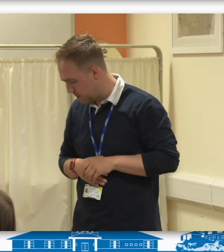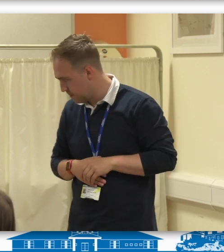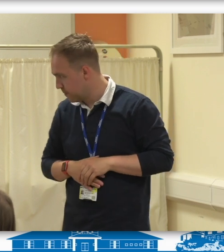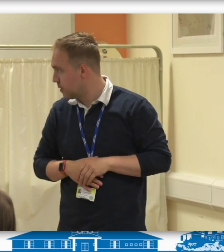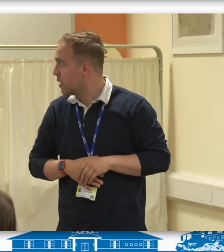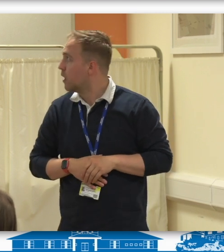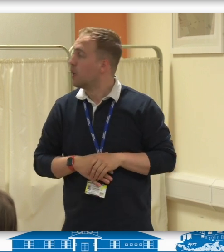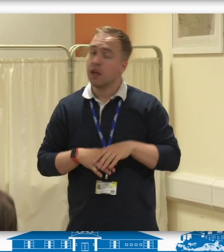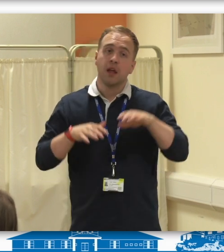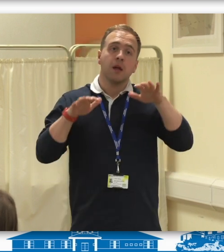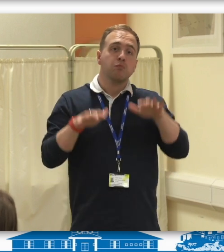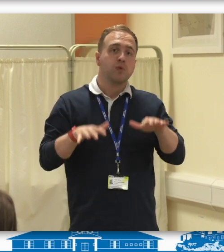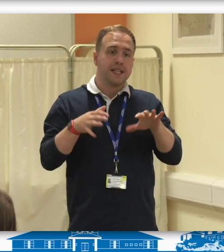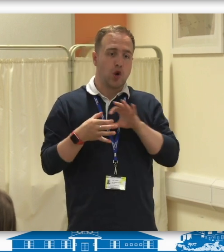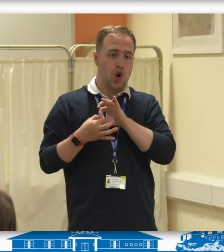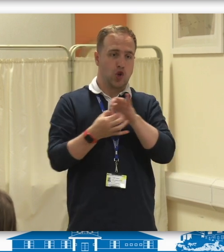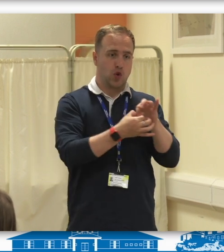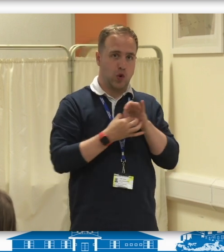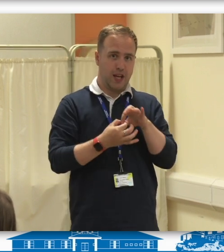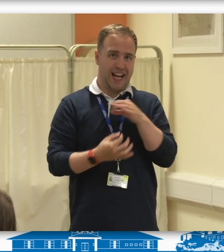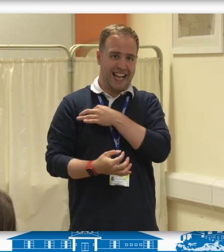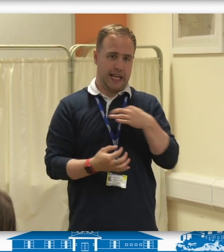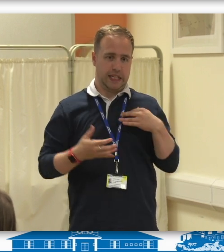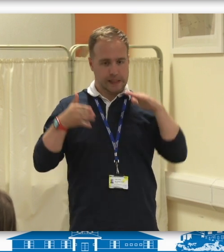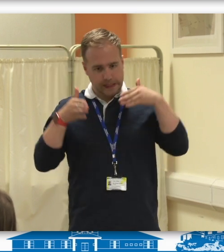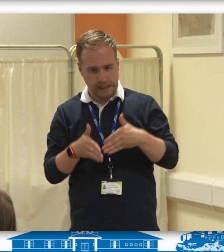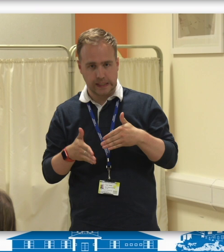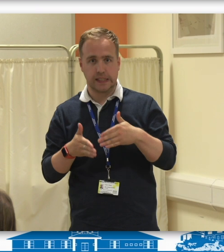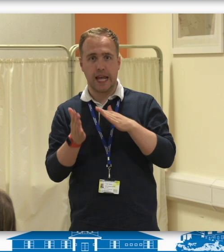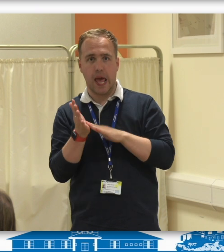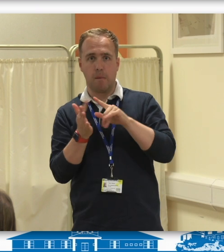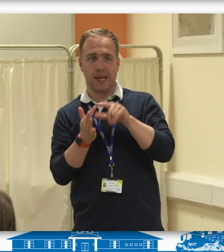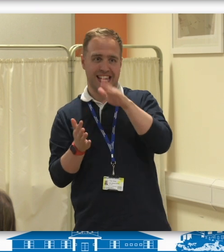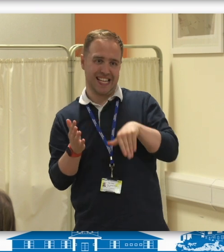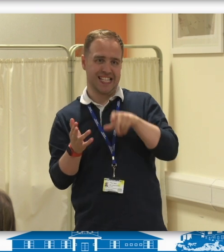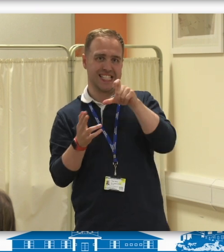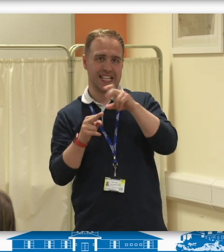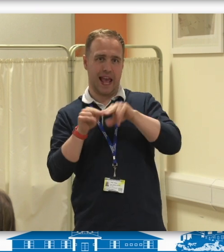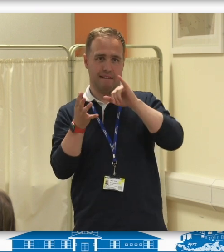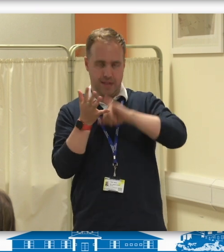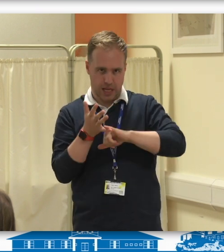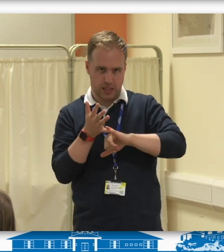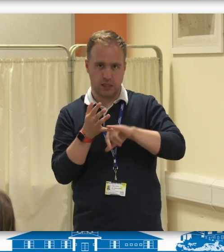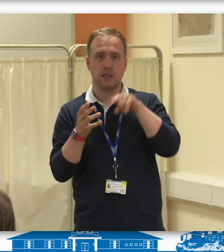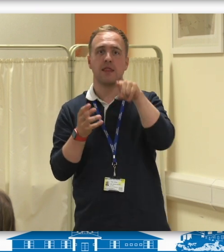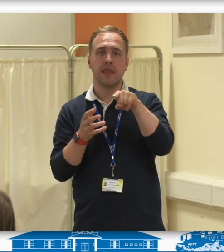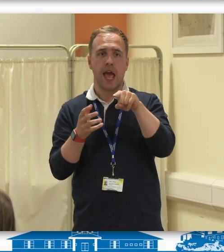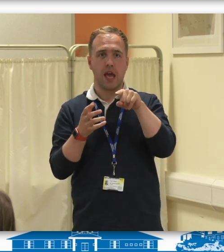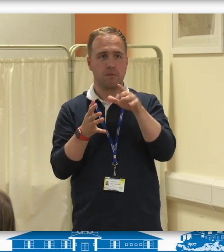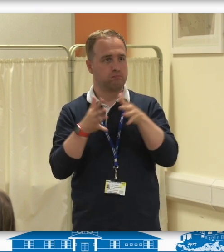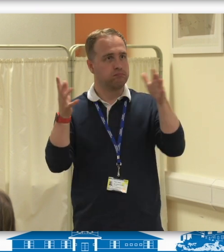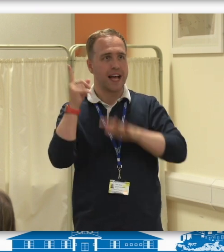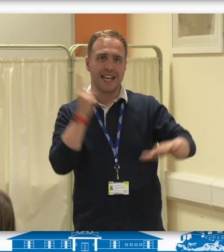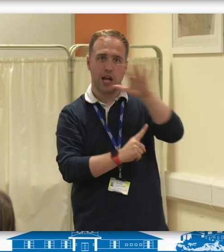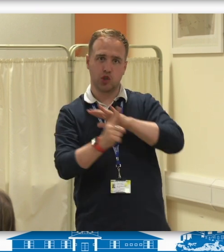The British Association of Clinicians in ME/CFS, or BACME as we call it for short, is a multidisciplinary national